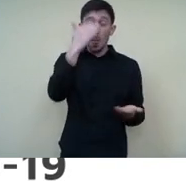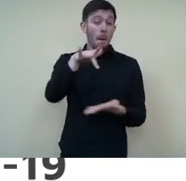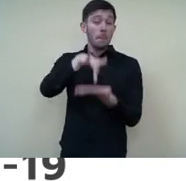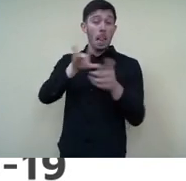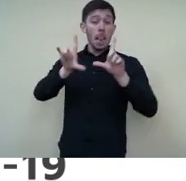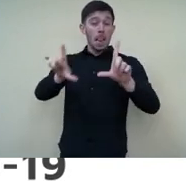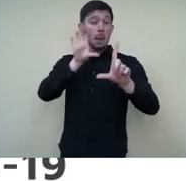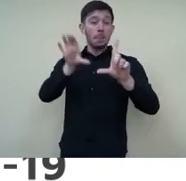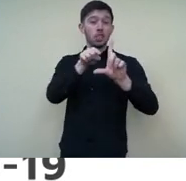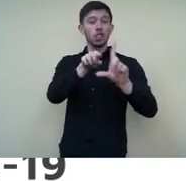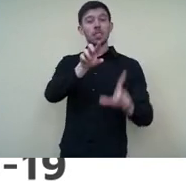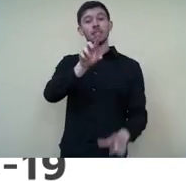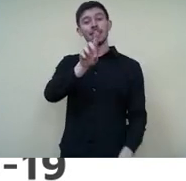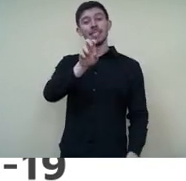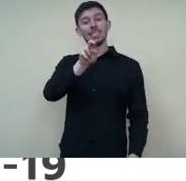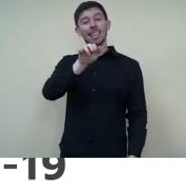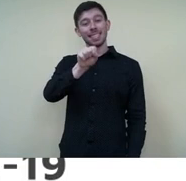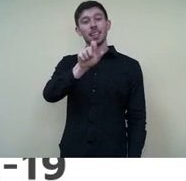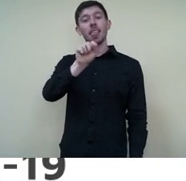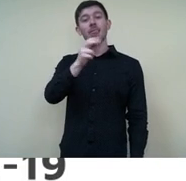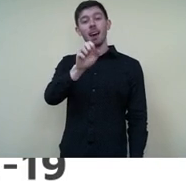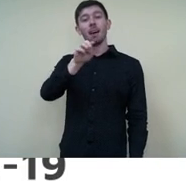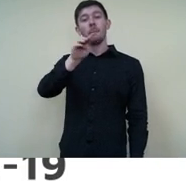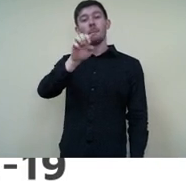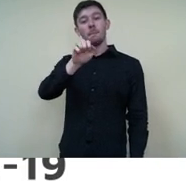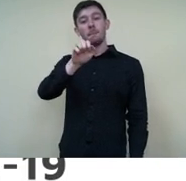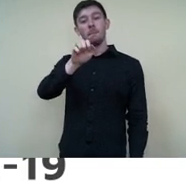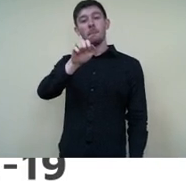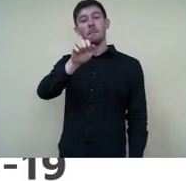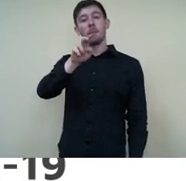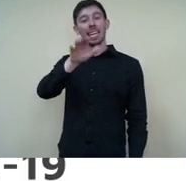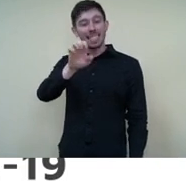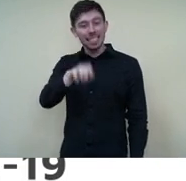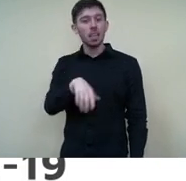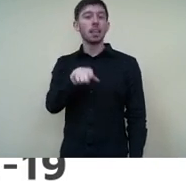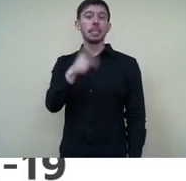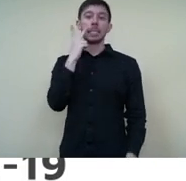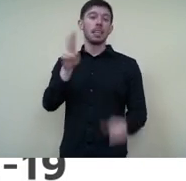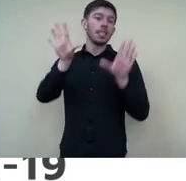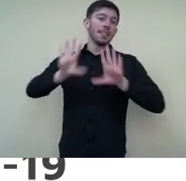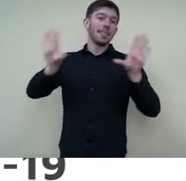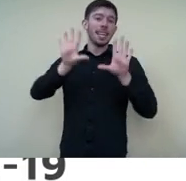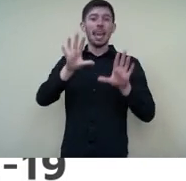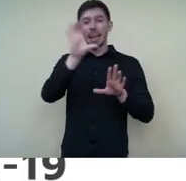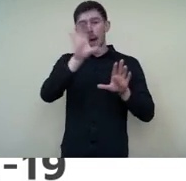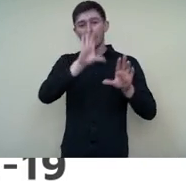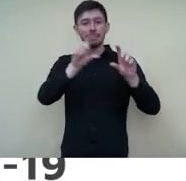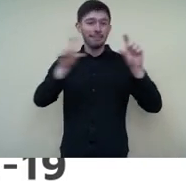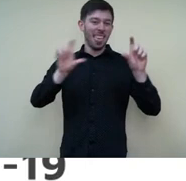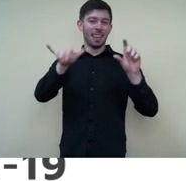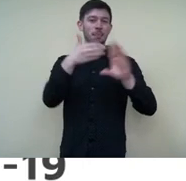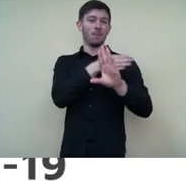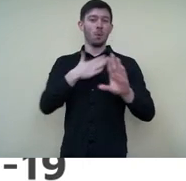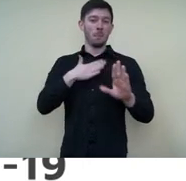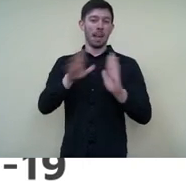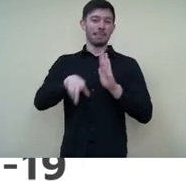image, that's Dennis the Menace. I grew up like reading enough comic books and like seeing Sunday comics here and there. Obviously this is before my time,